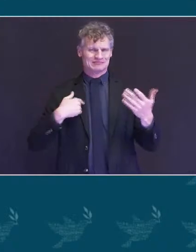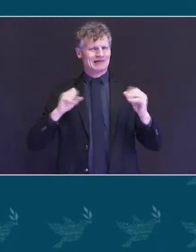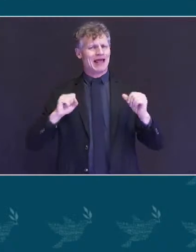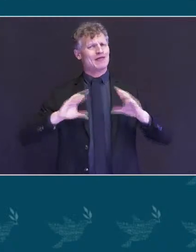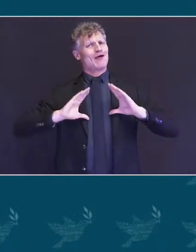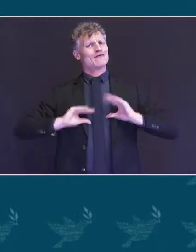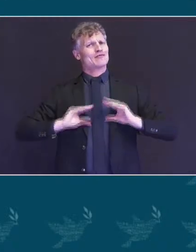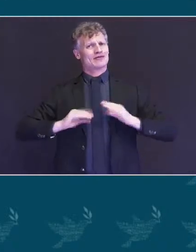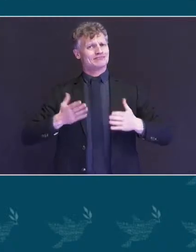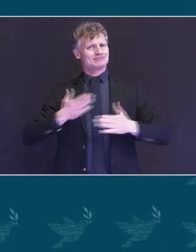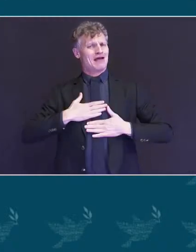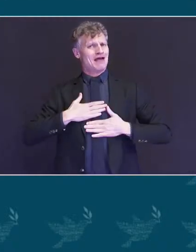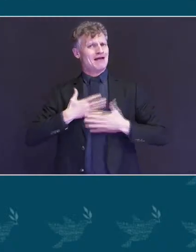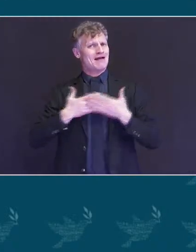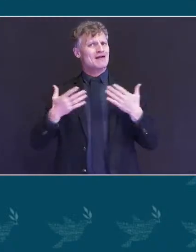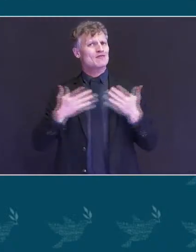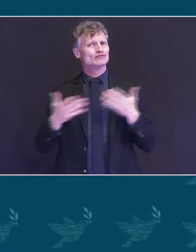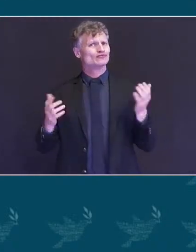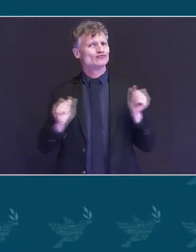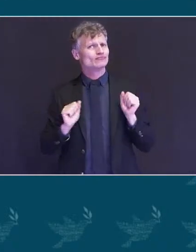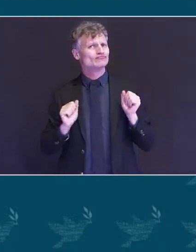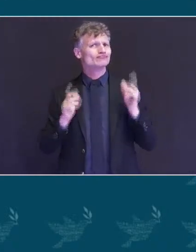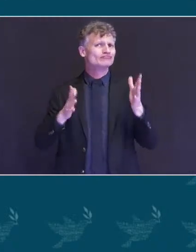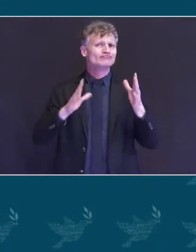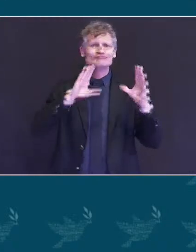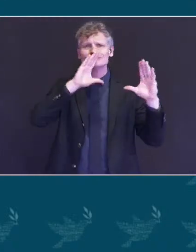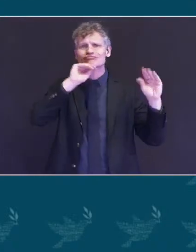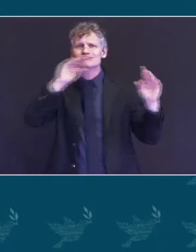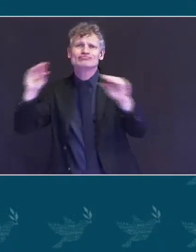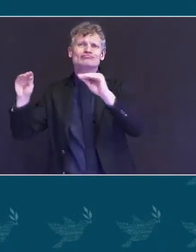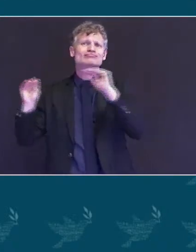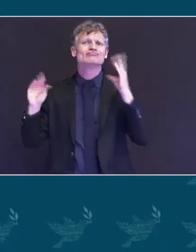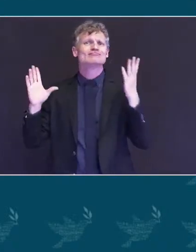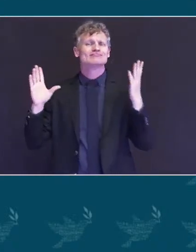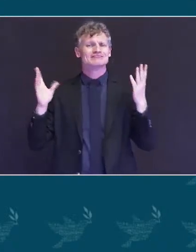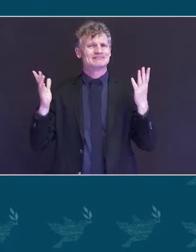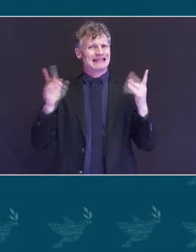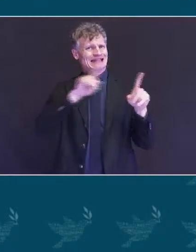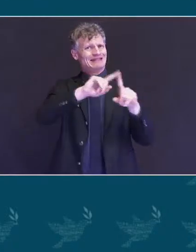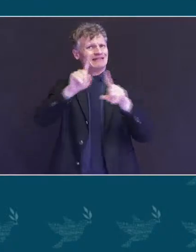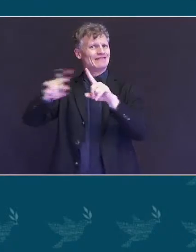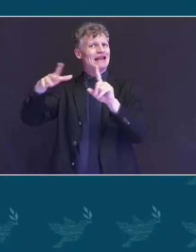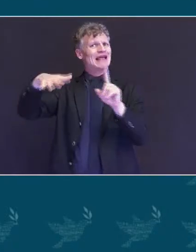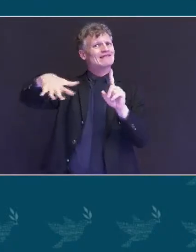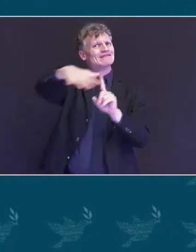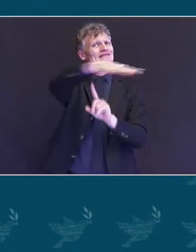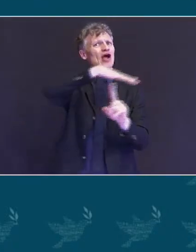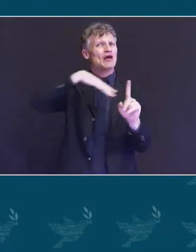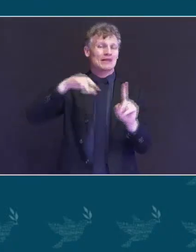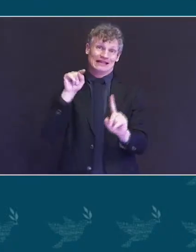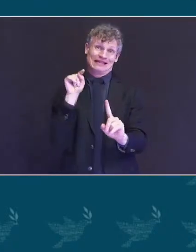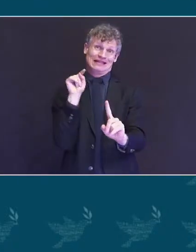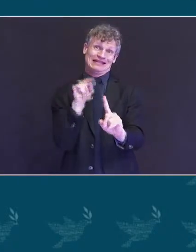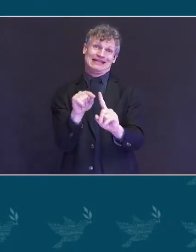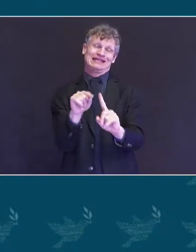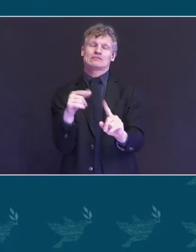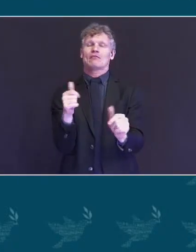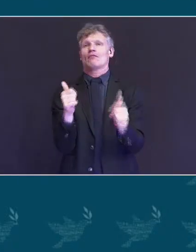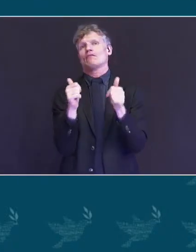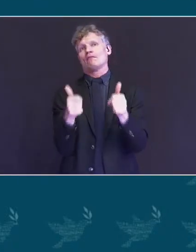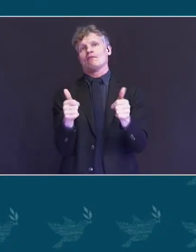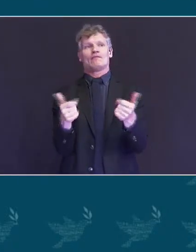are comfortable to use in any environment. I think in that way, we can then ensure that,